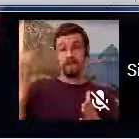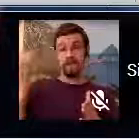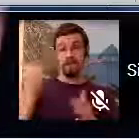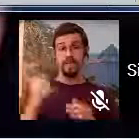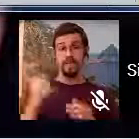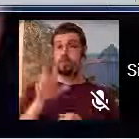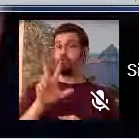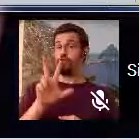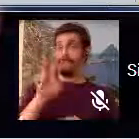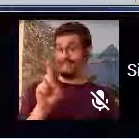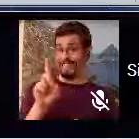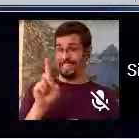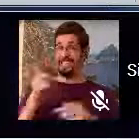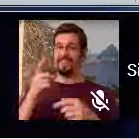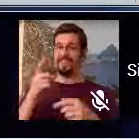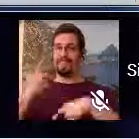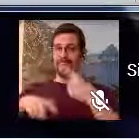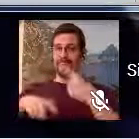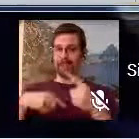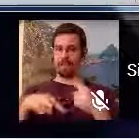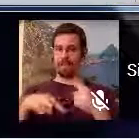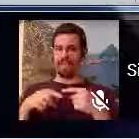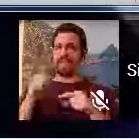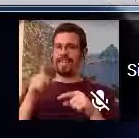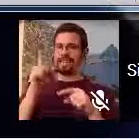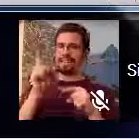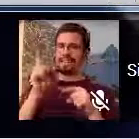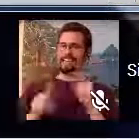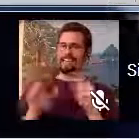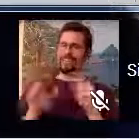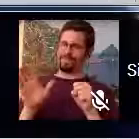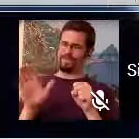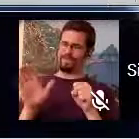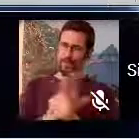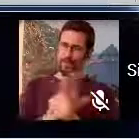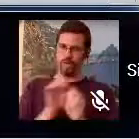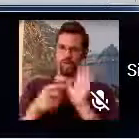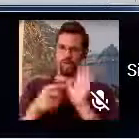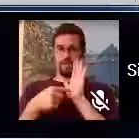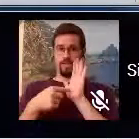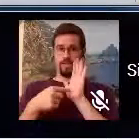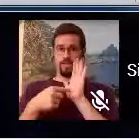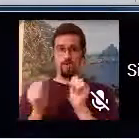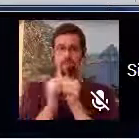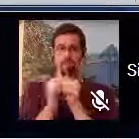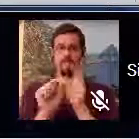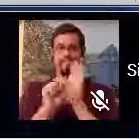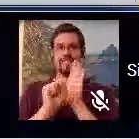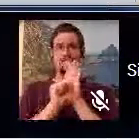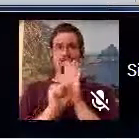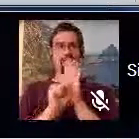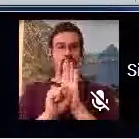of signing cannot be fully reflected into a symbolic transcription.